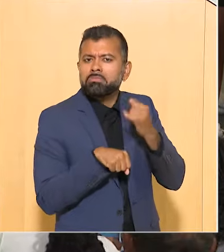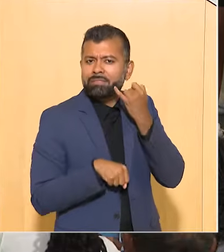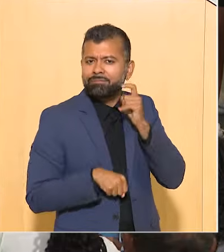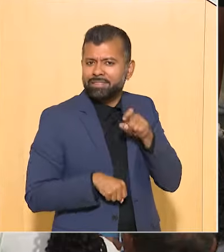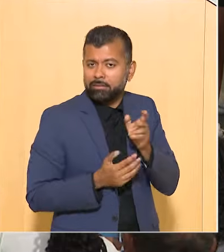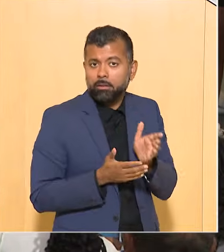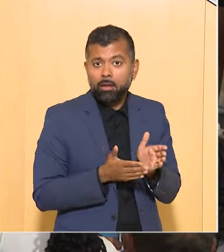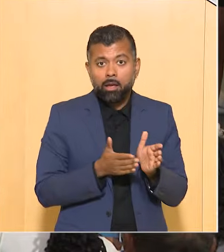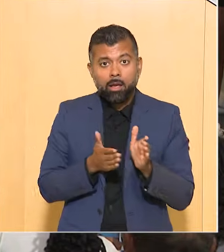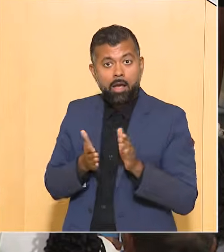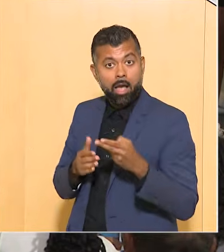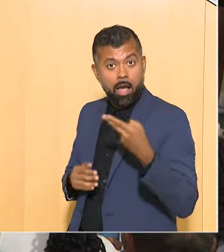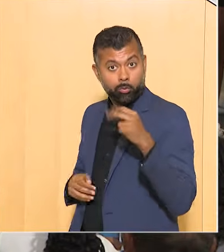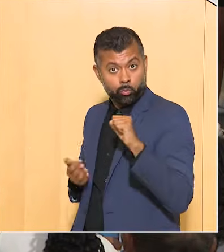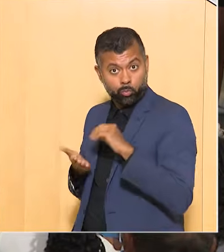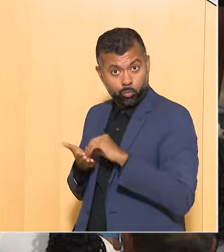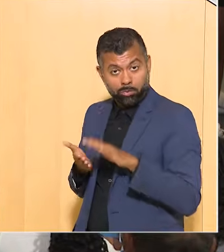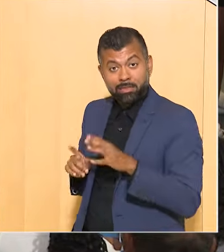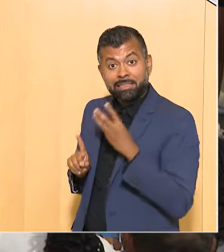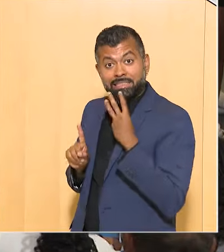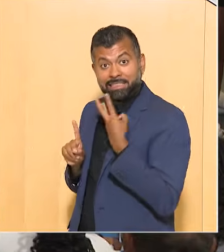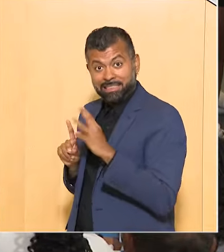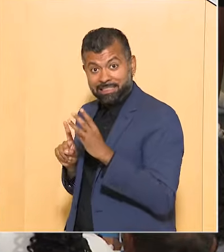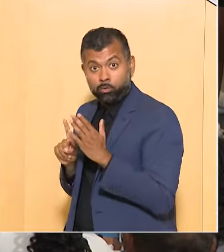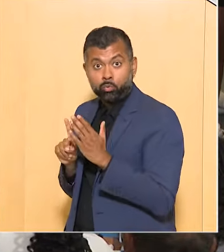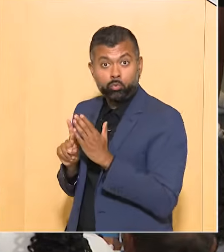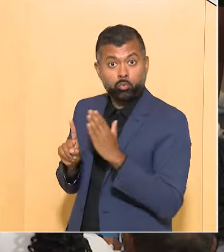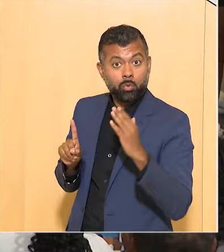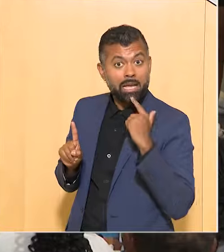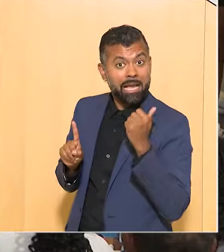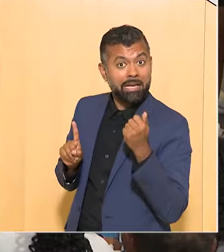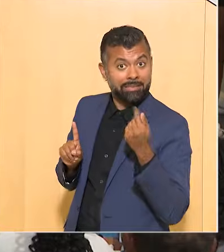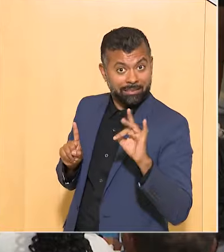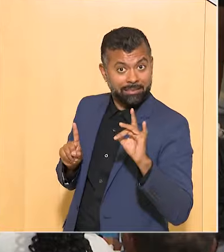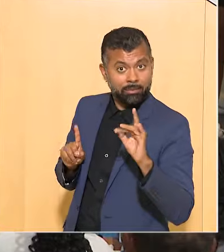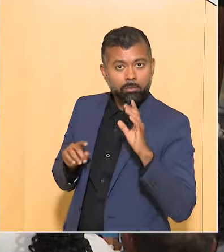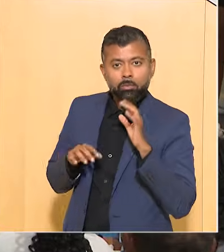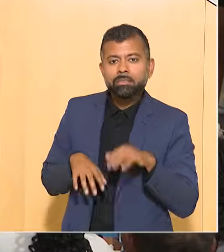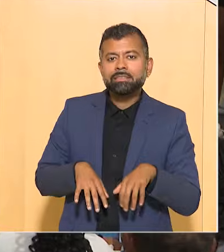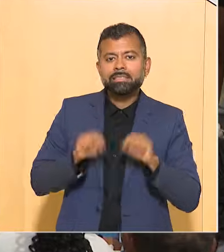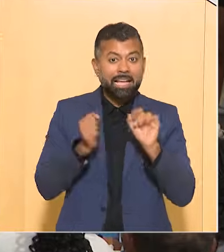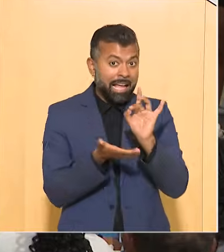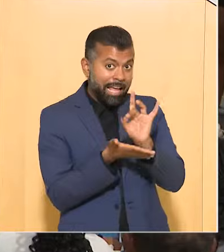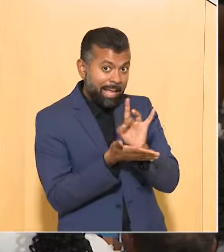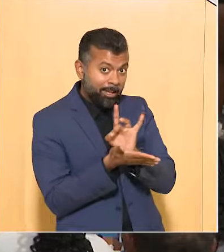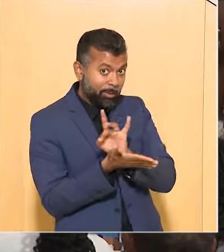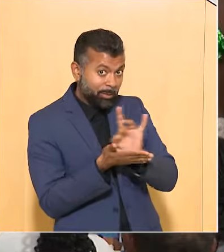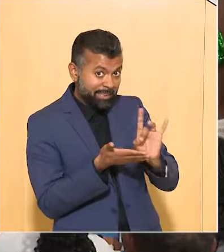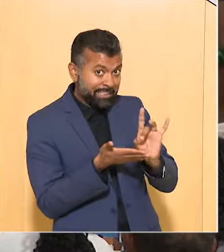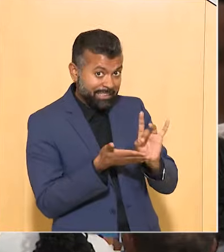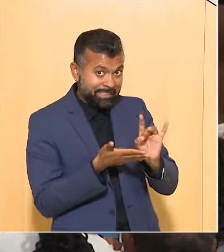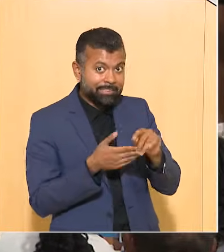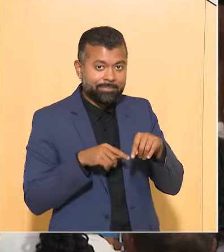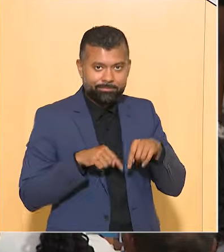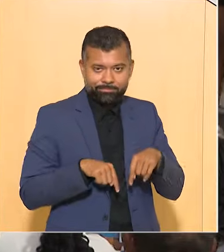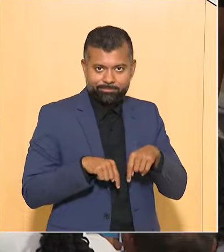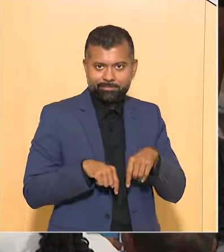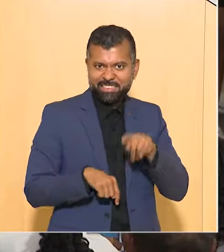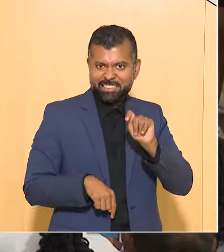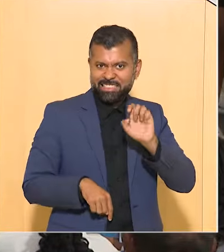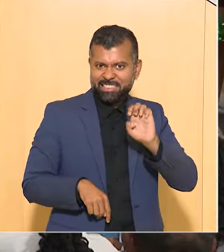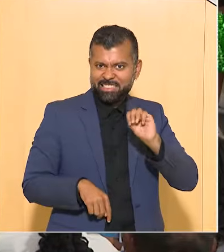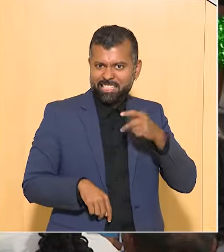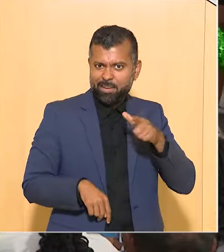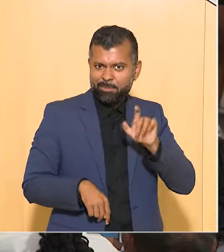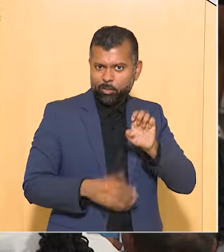to 18 will spend 6 weeks here at Trinity University exploring careers in accounting, economics, international finance,